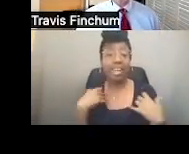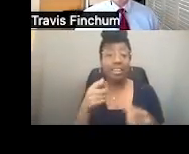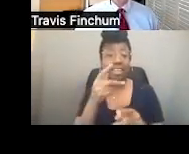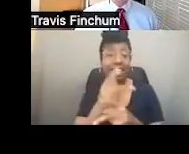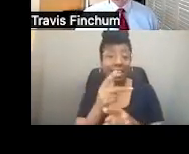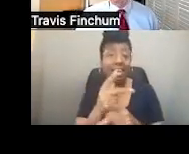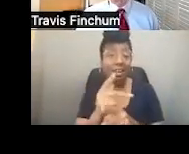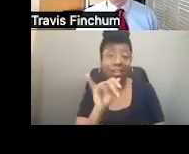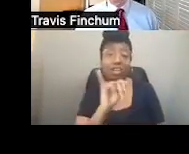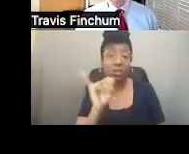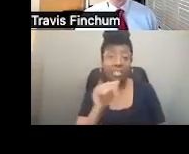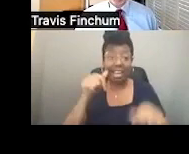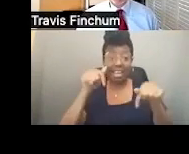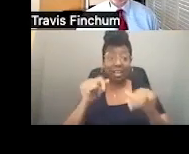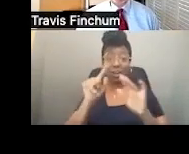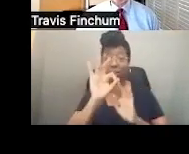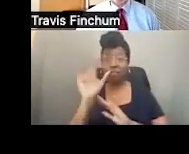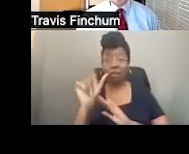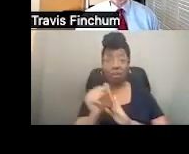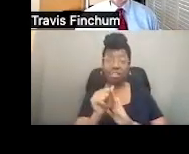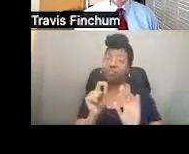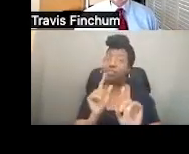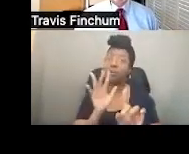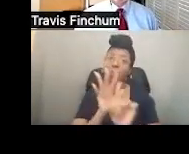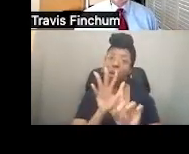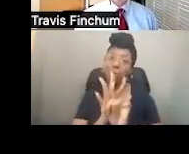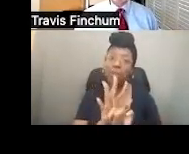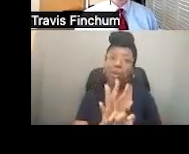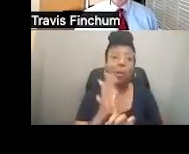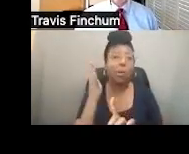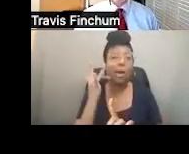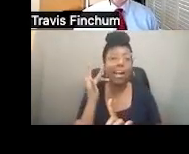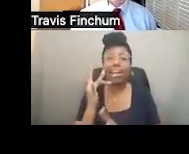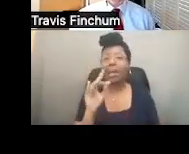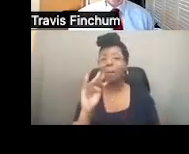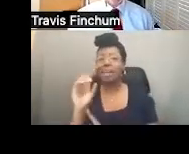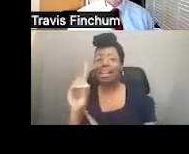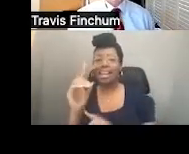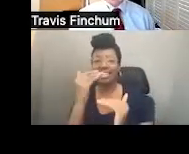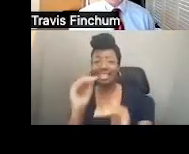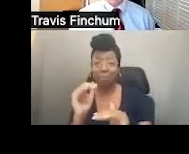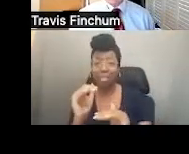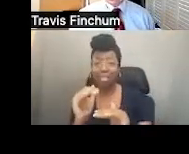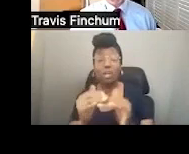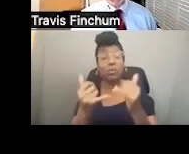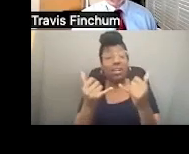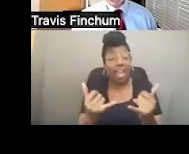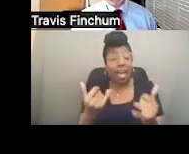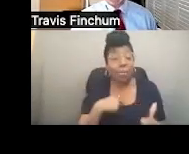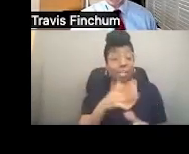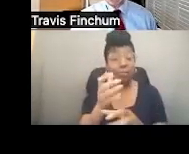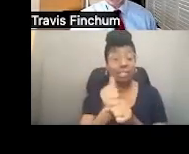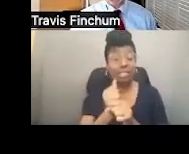popular program because we did not expand Medicaid. So at least now we can get private health insurance